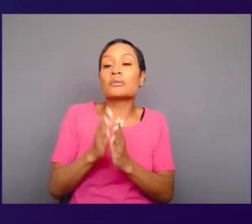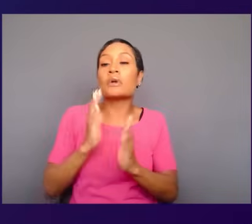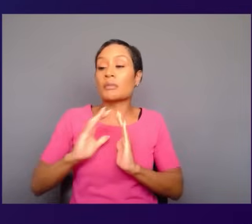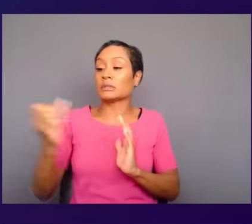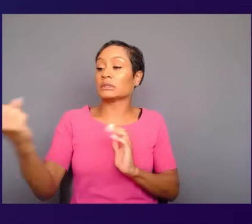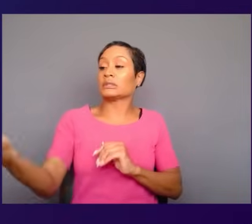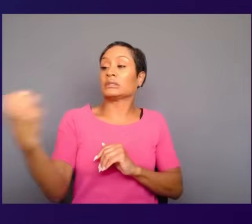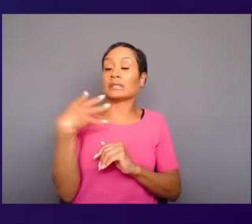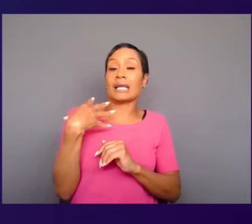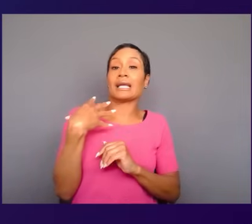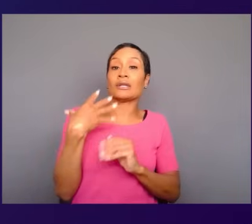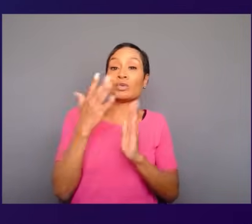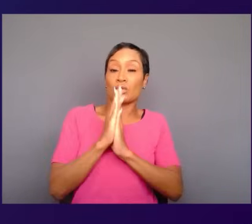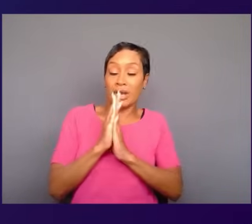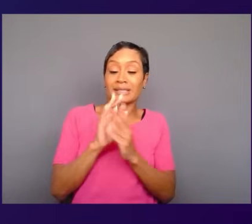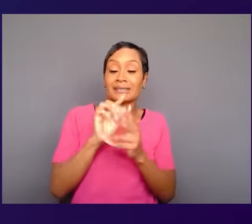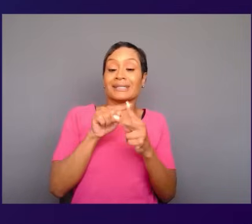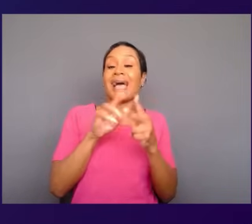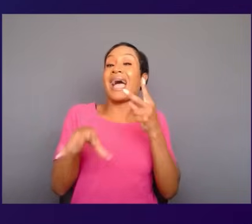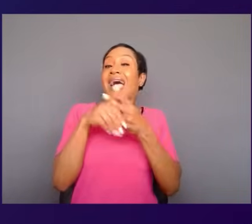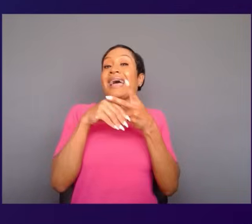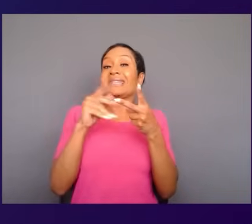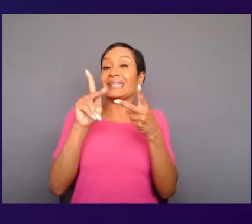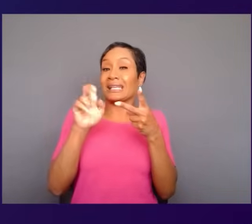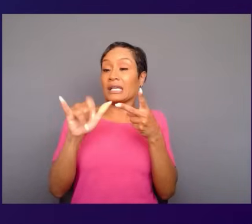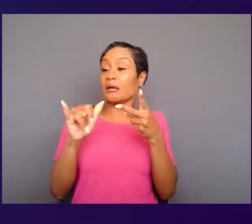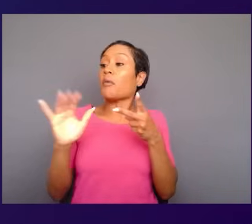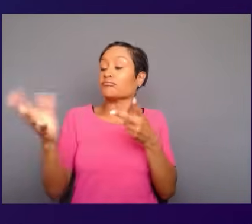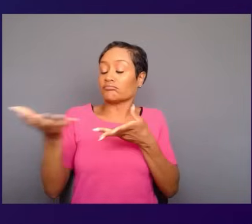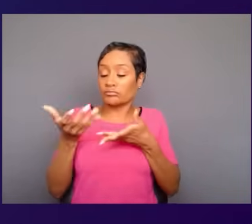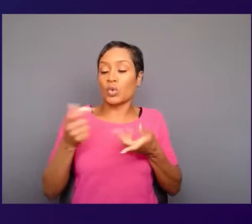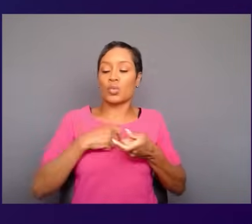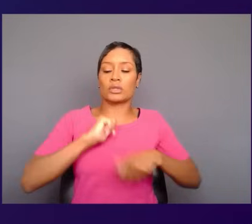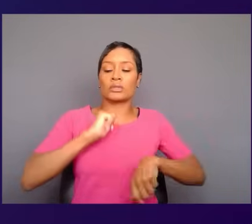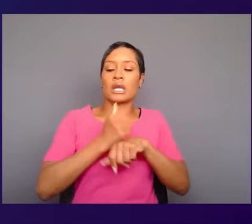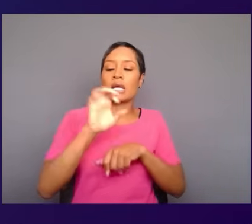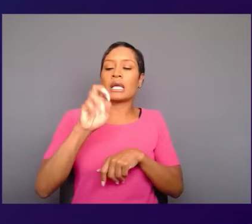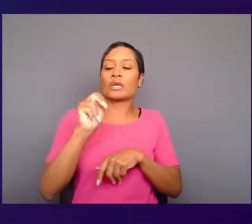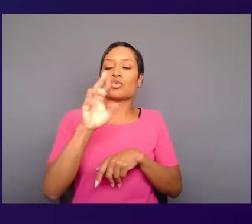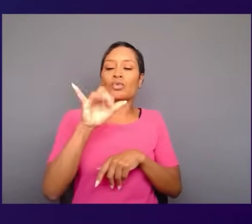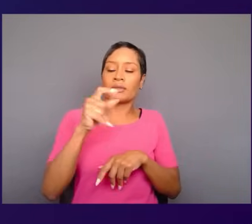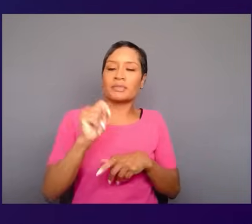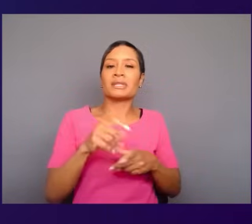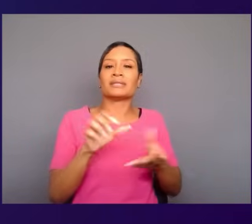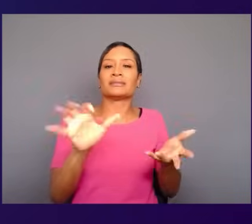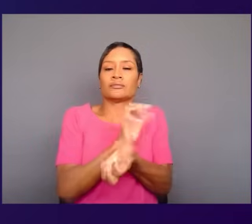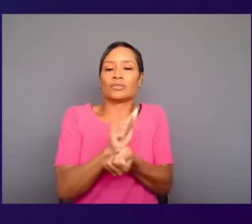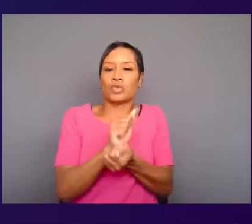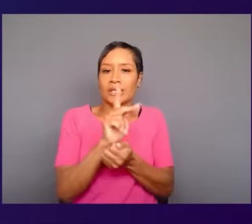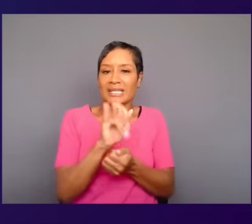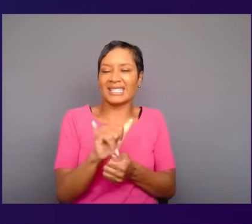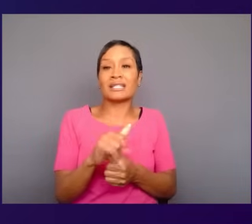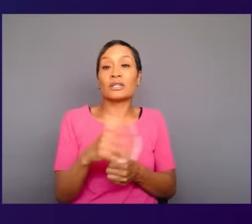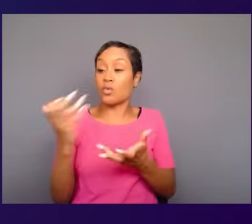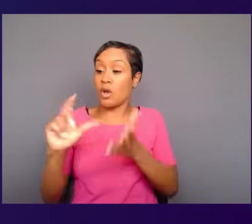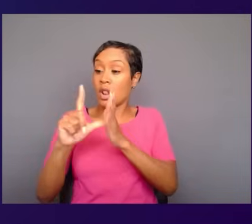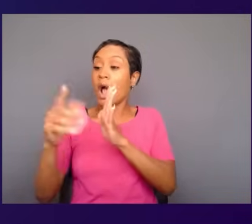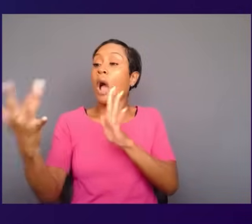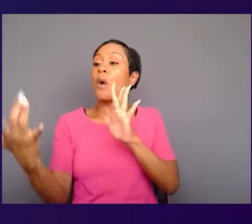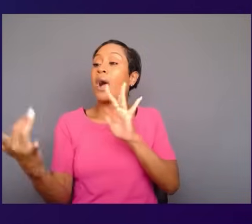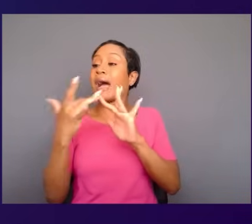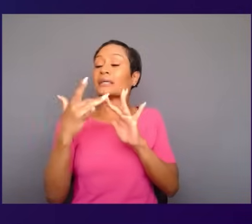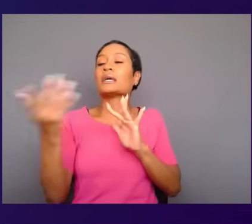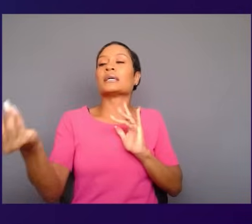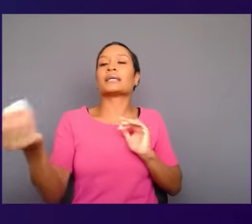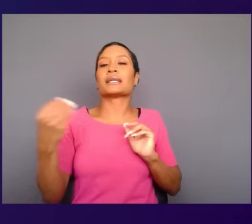with the request, and then we encrypt the object, we destroy the key, and then to re-access the object later on, you need to provide us with